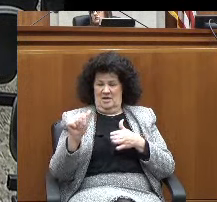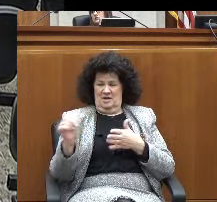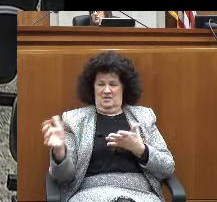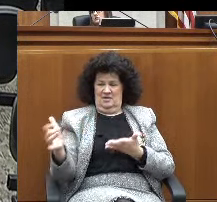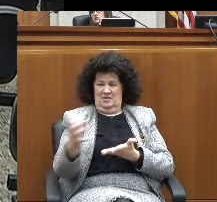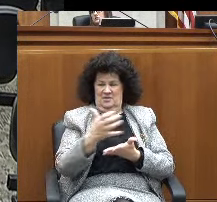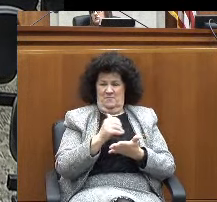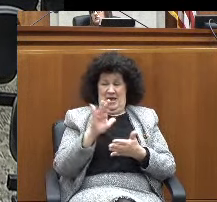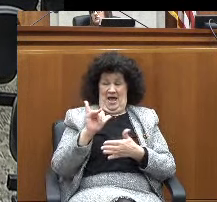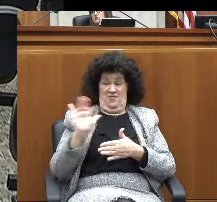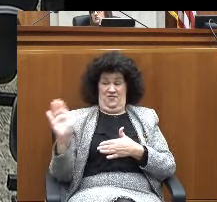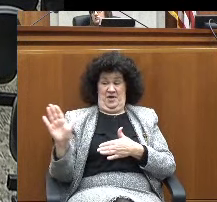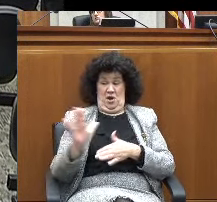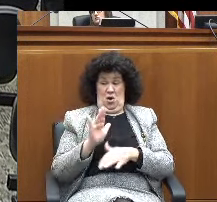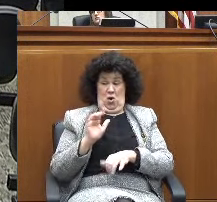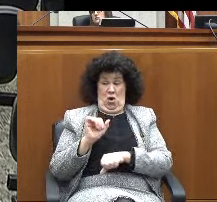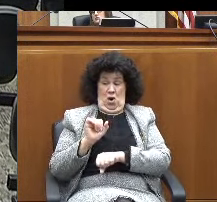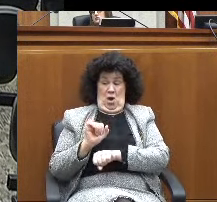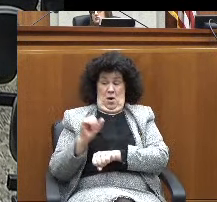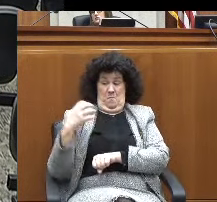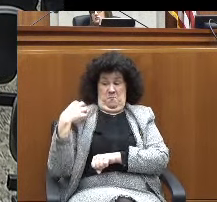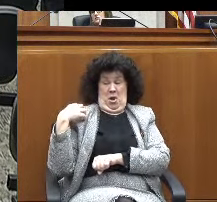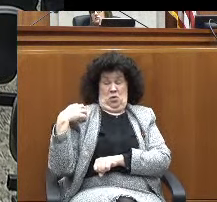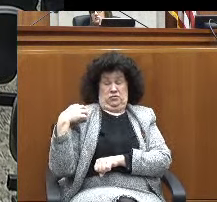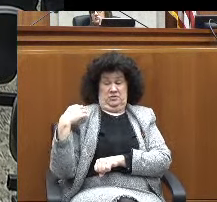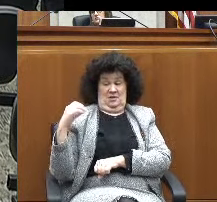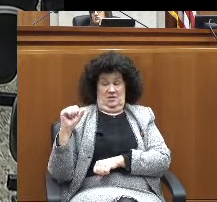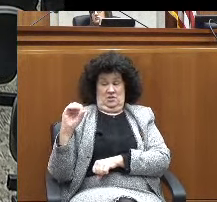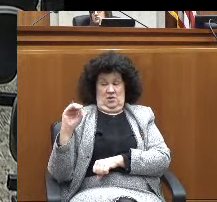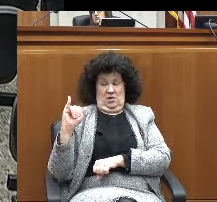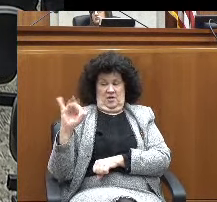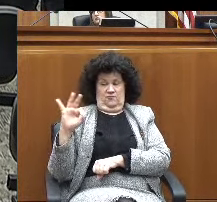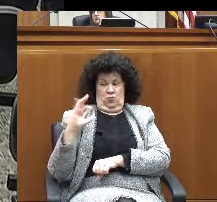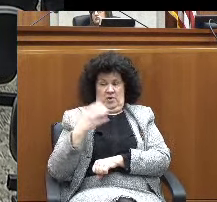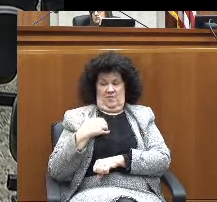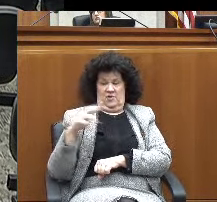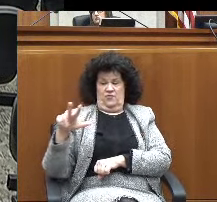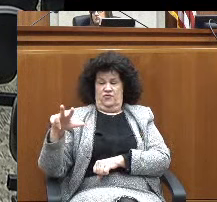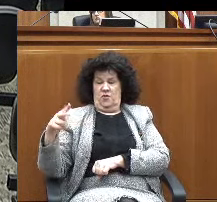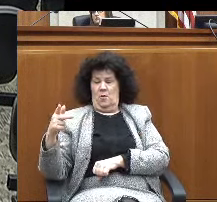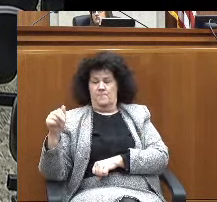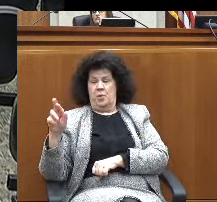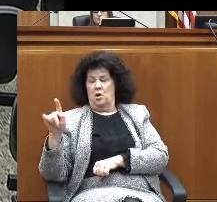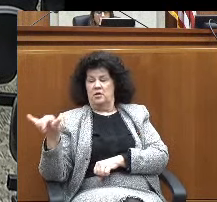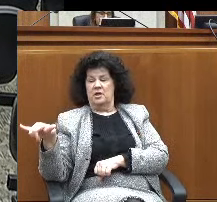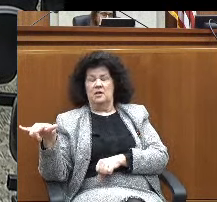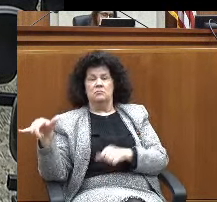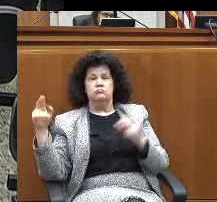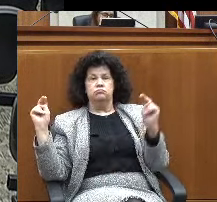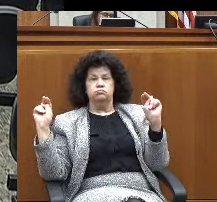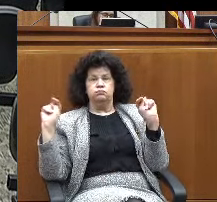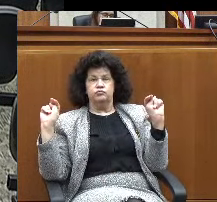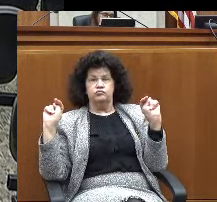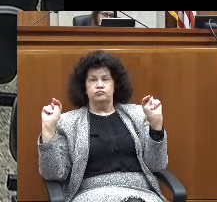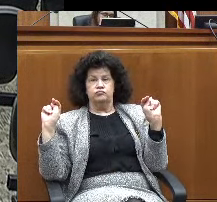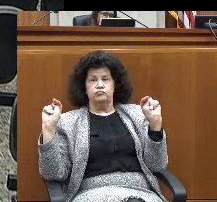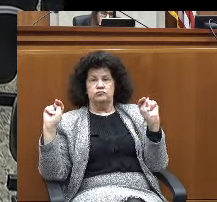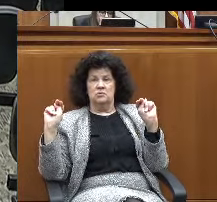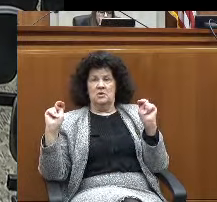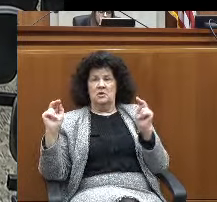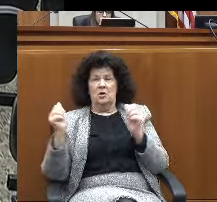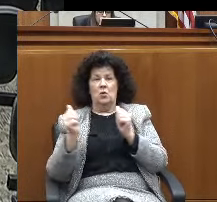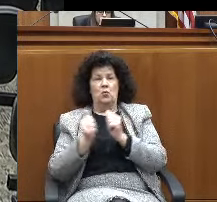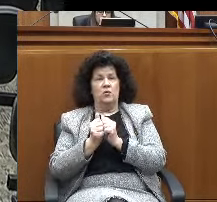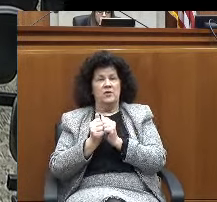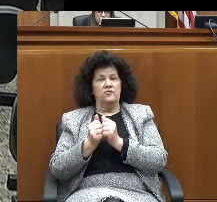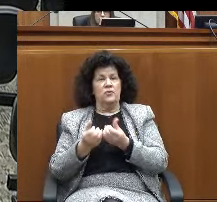employer. And so if we were to have a third party actually conducting the service with a